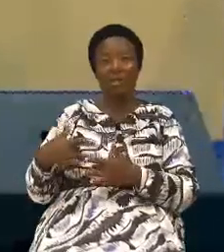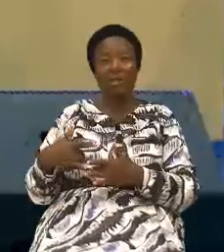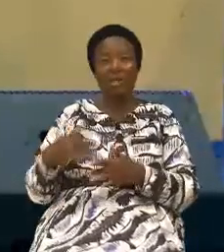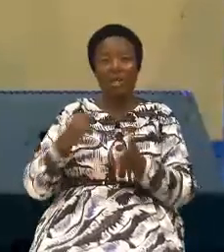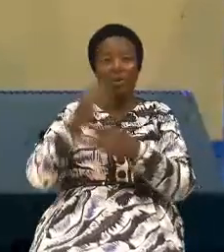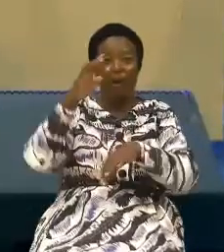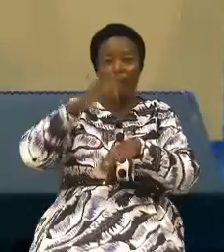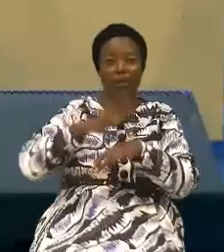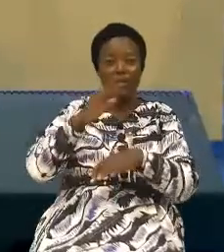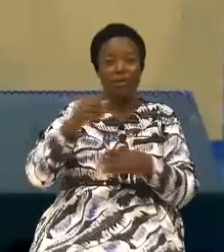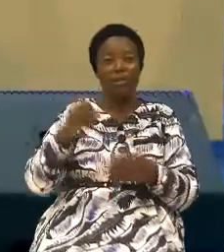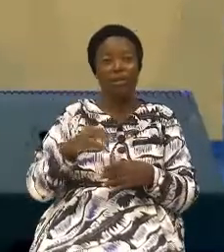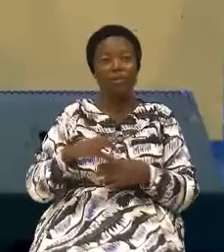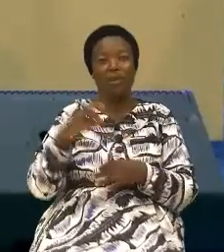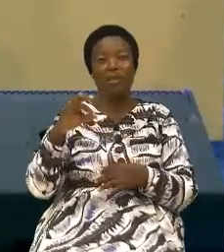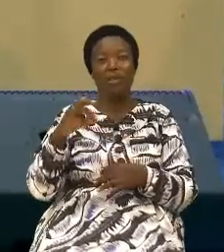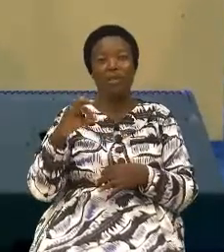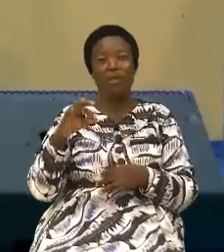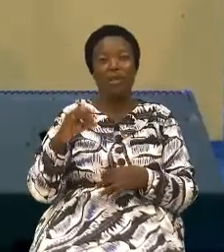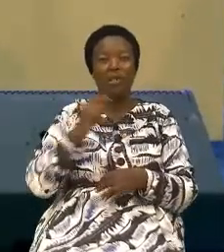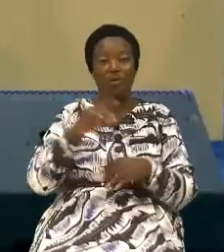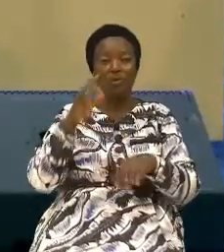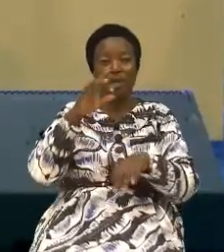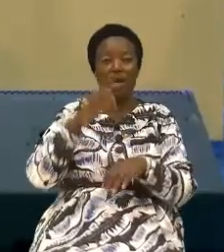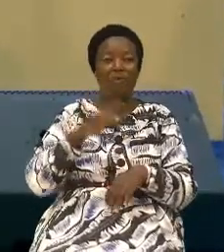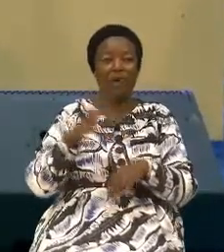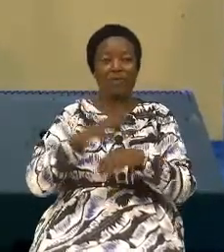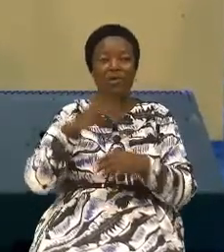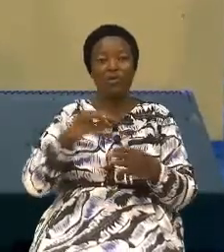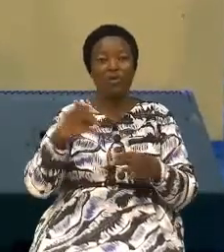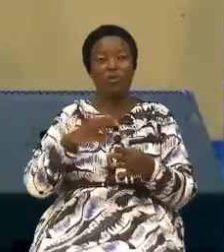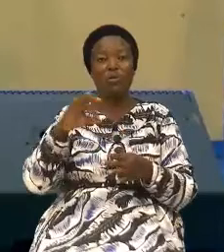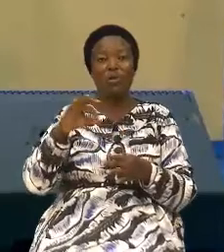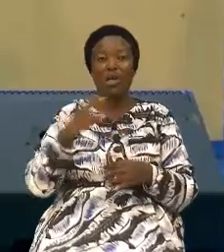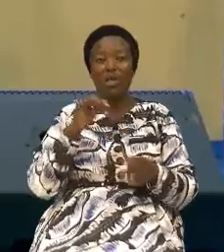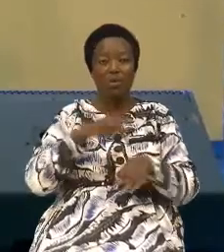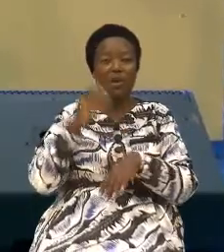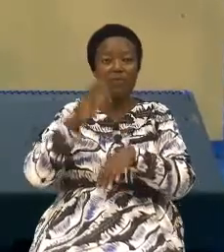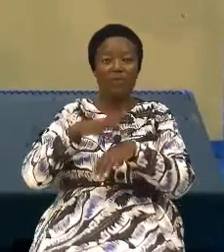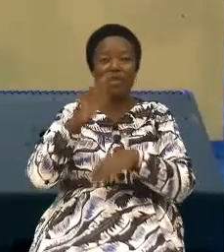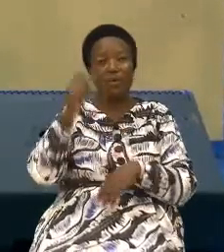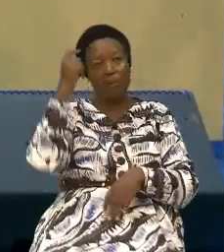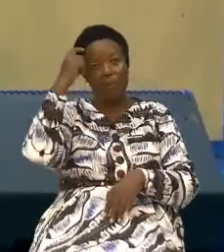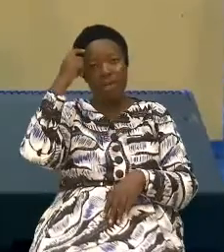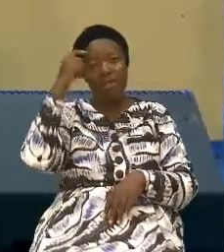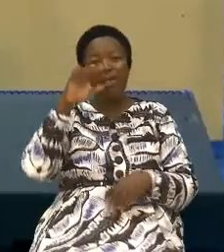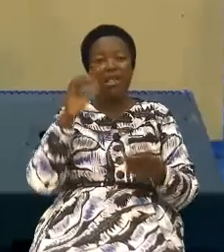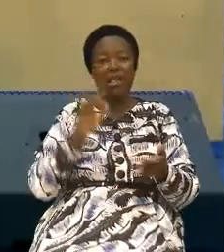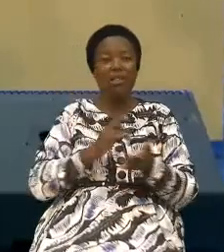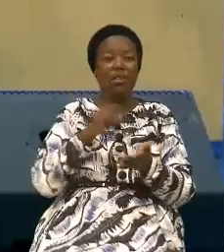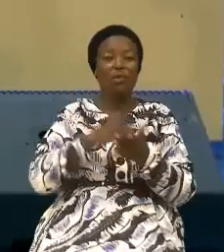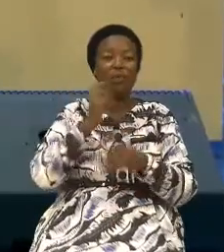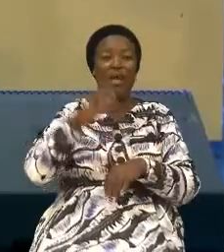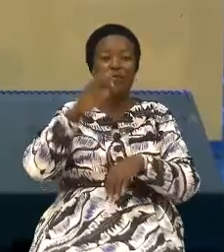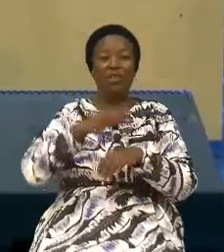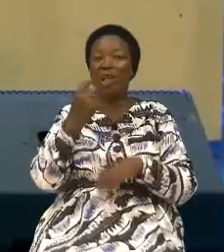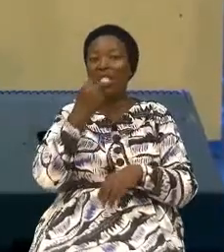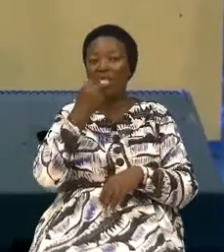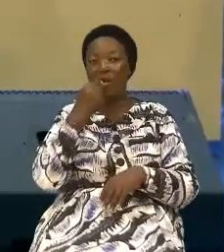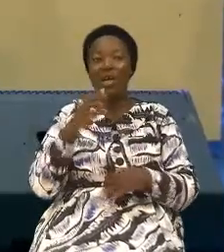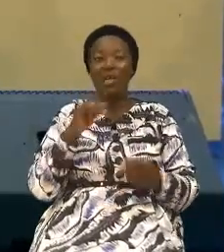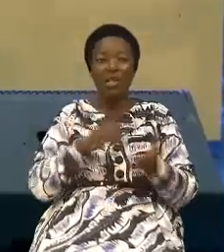your spirit, will affect your soul, will affect your mind, will affect your tongue, will affect